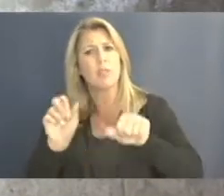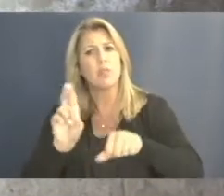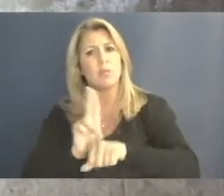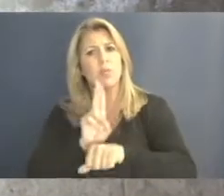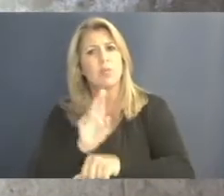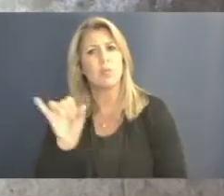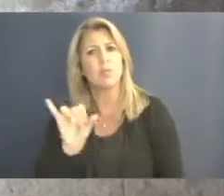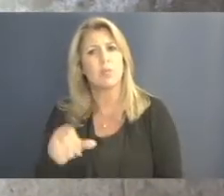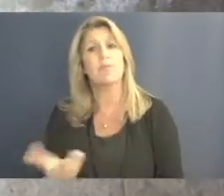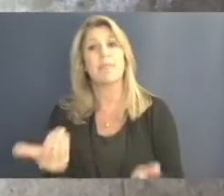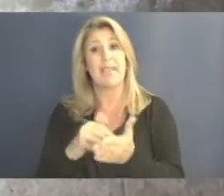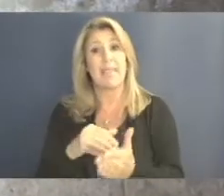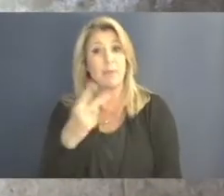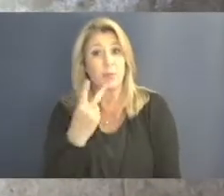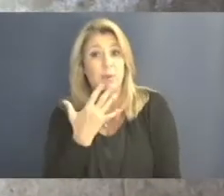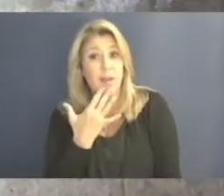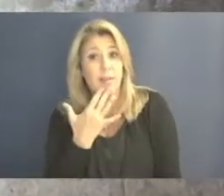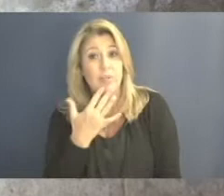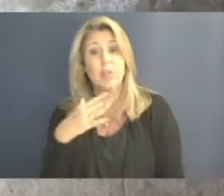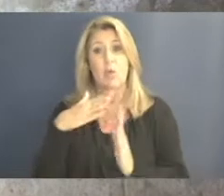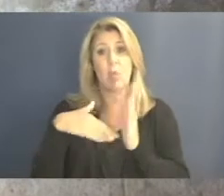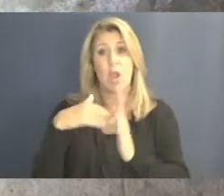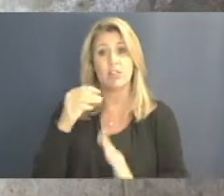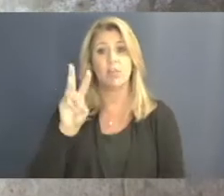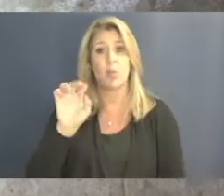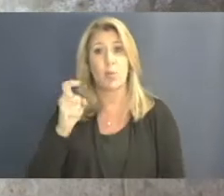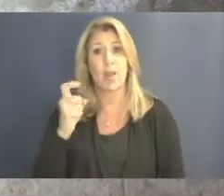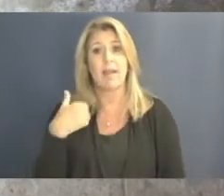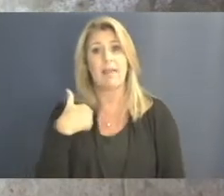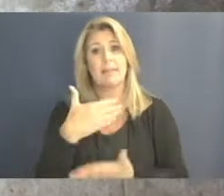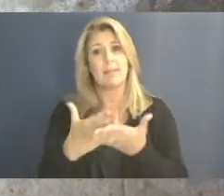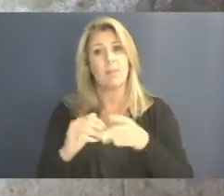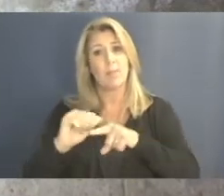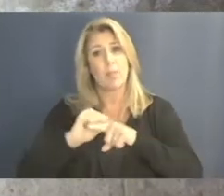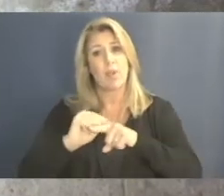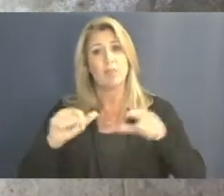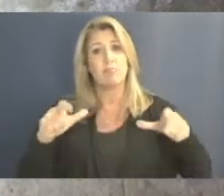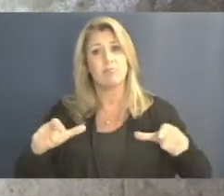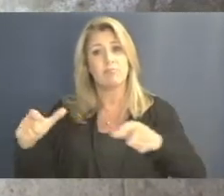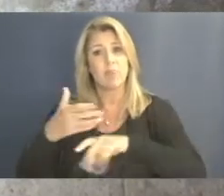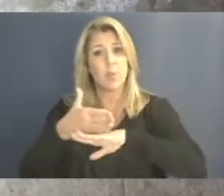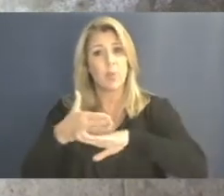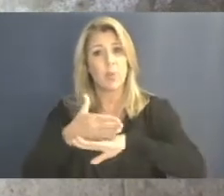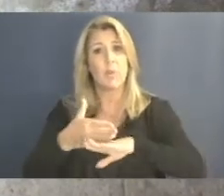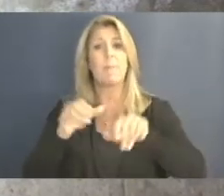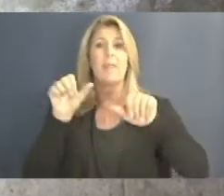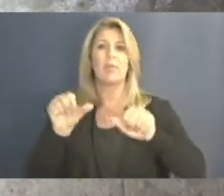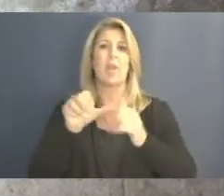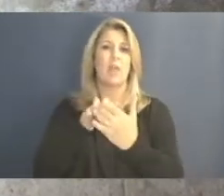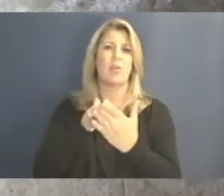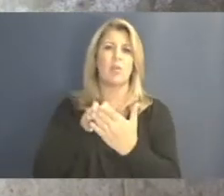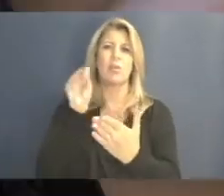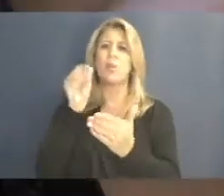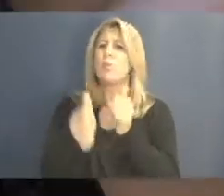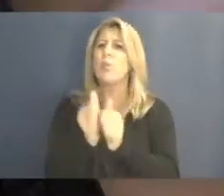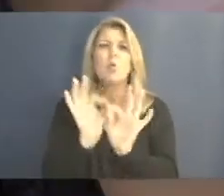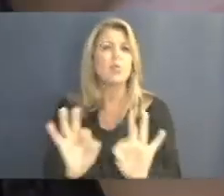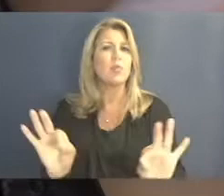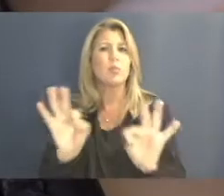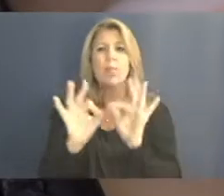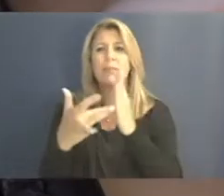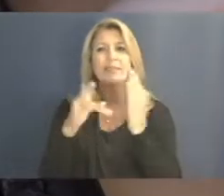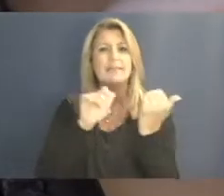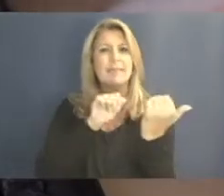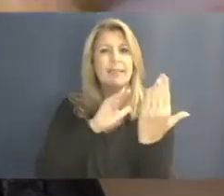work also. With 2 colors, a brush, wax, and some boards, you will be able to learn the